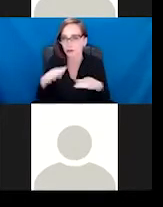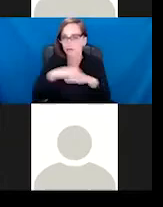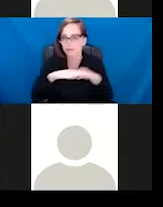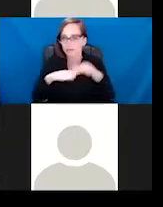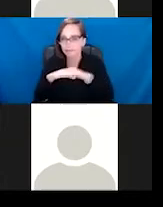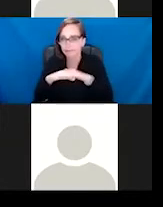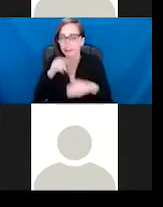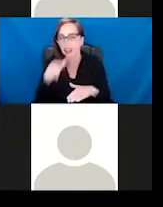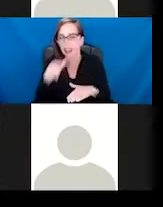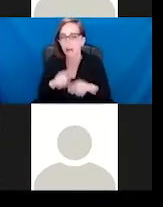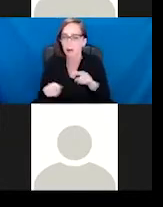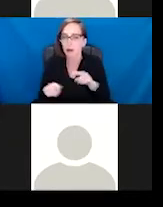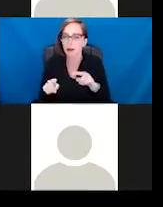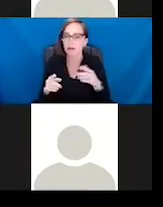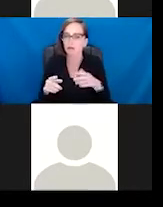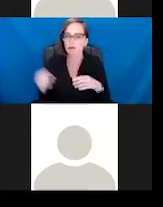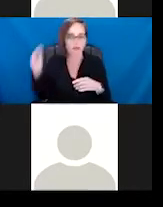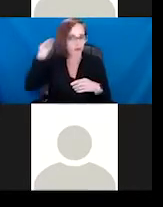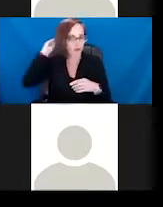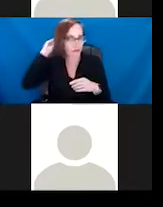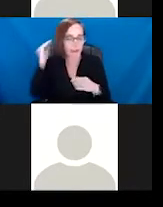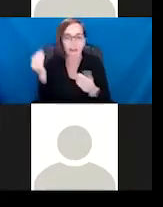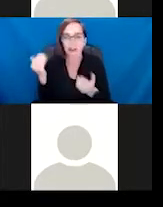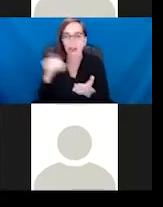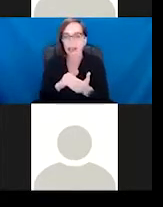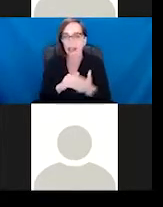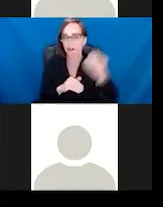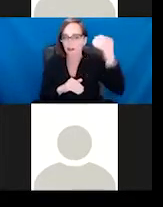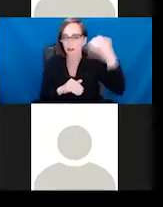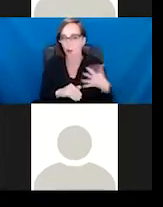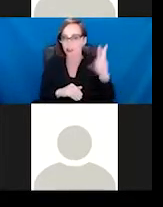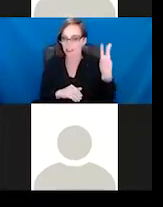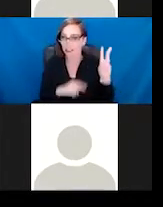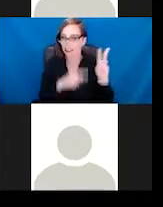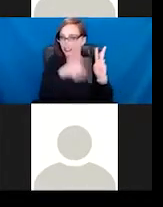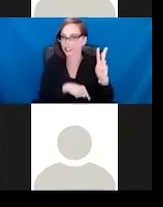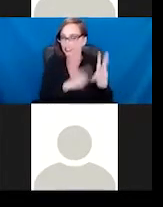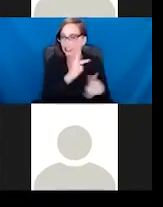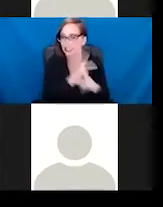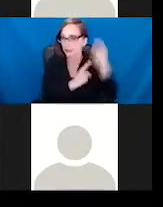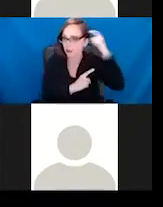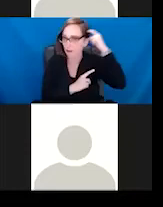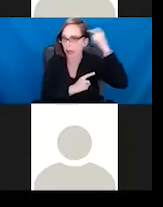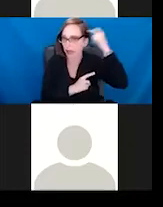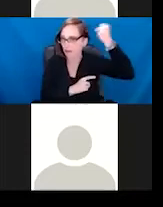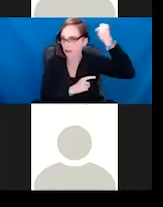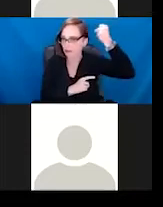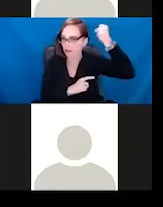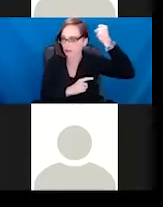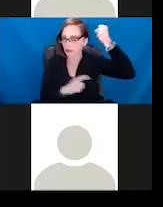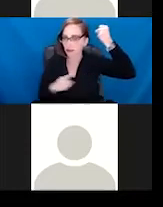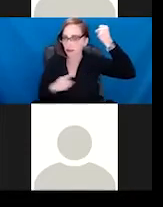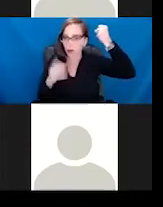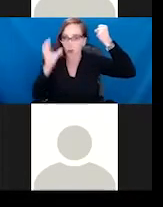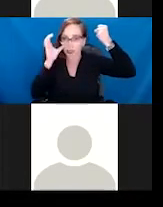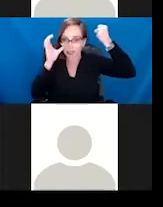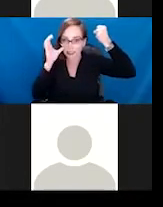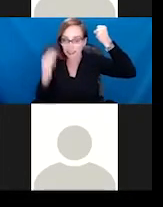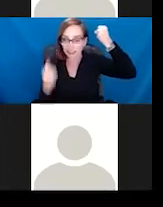this isn't by any means, kind of the gospel, but we want to use it as just kind of a set of